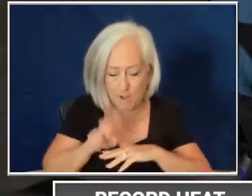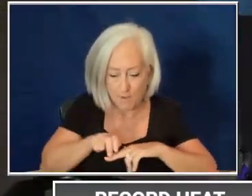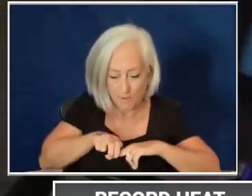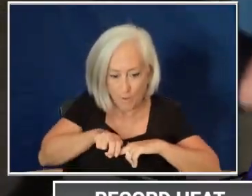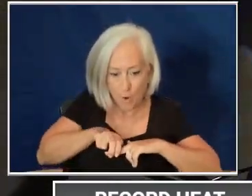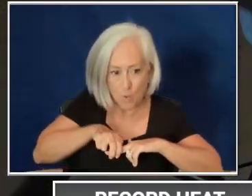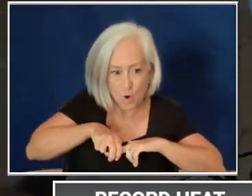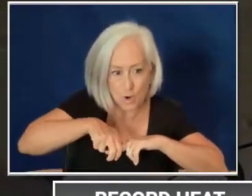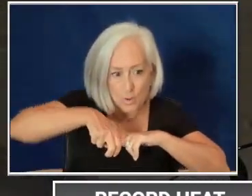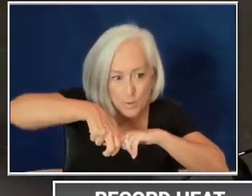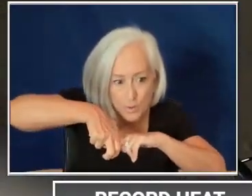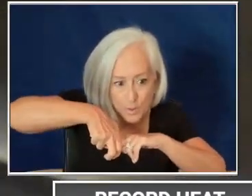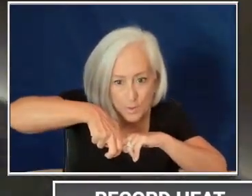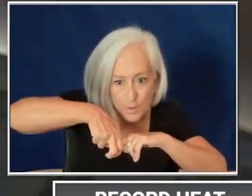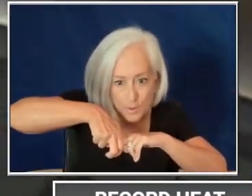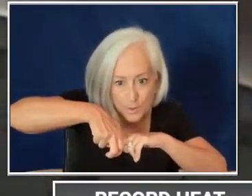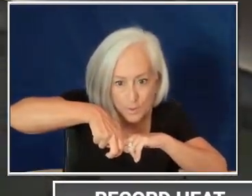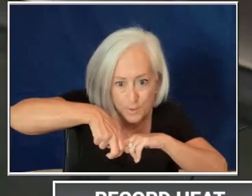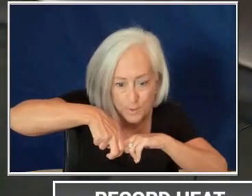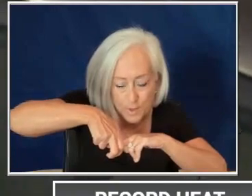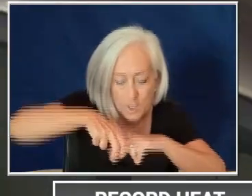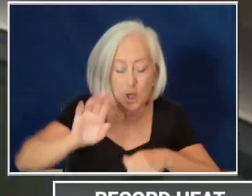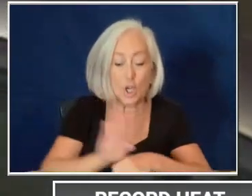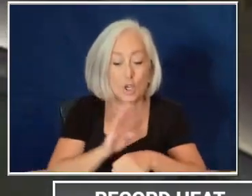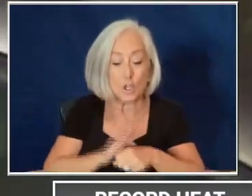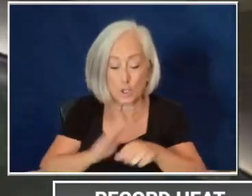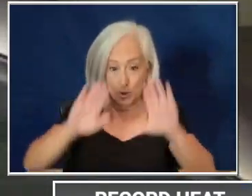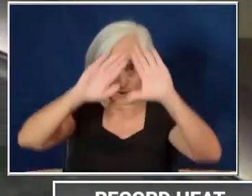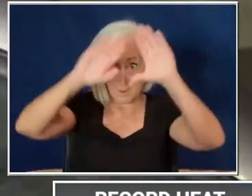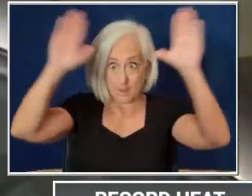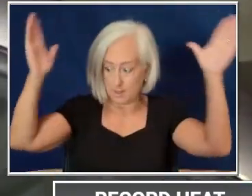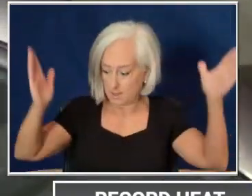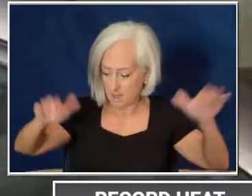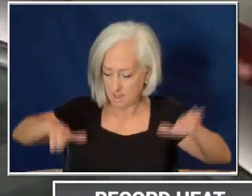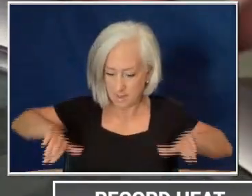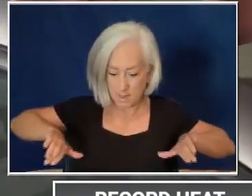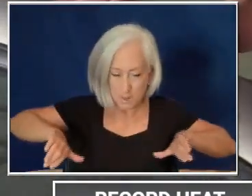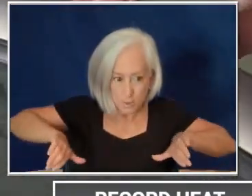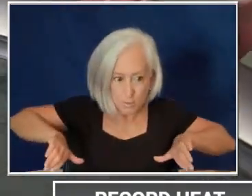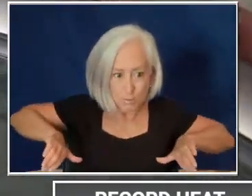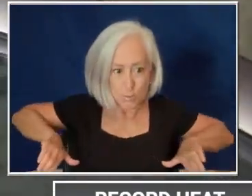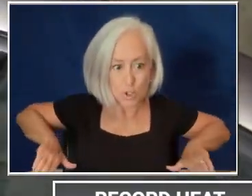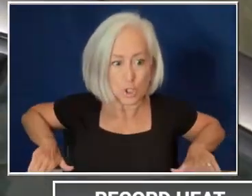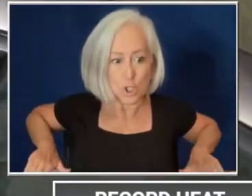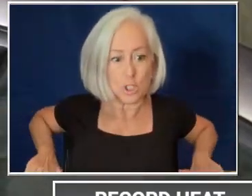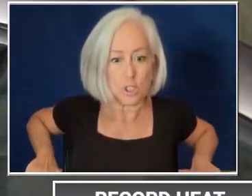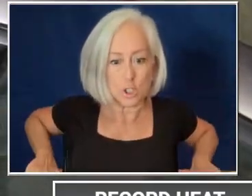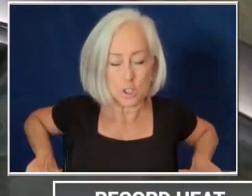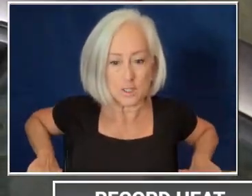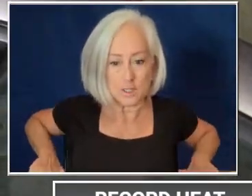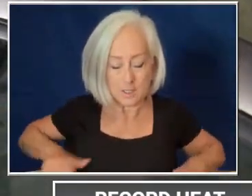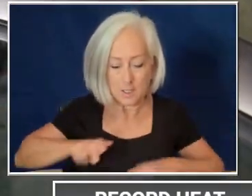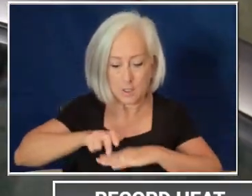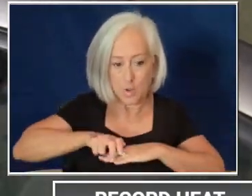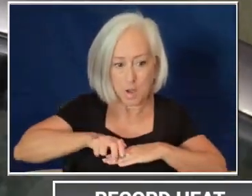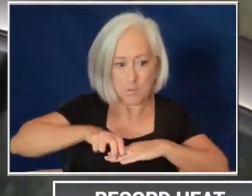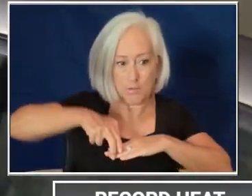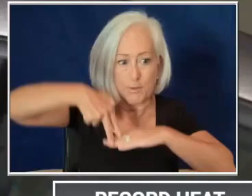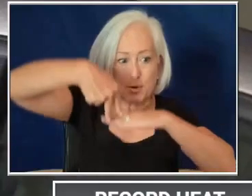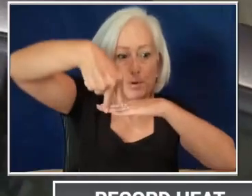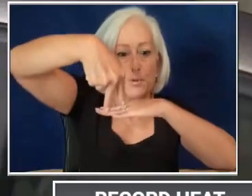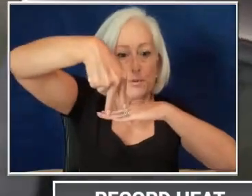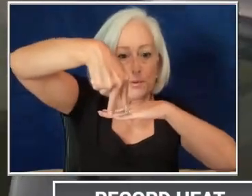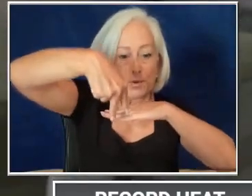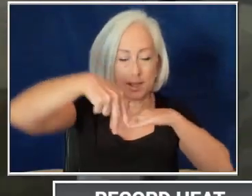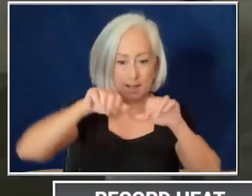here, and the seat behind you if you can, if there's enough space. There you go. Okay. You don't want to hold on to the door because the door might close on you, or if you pull